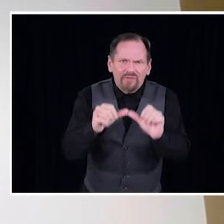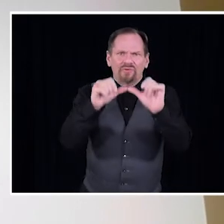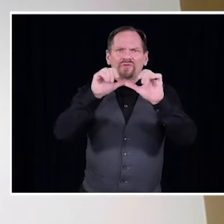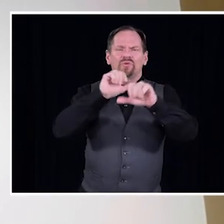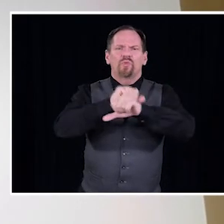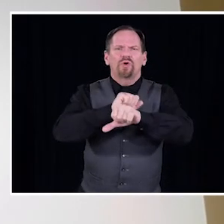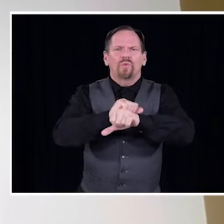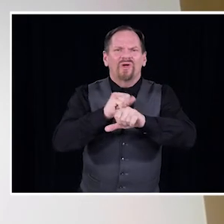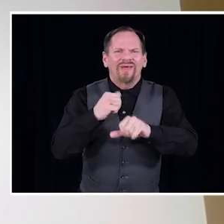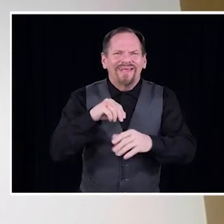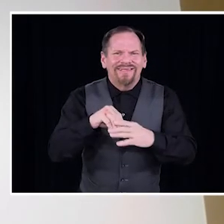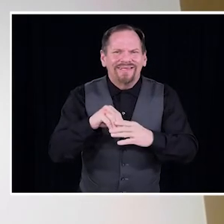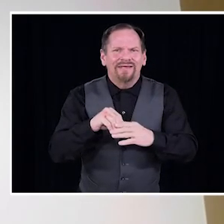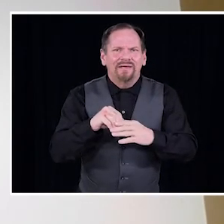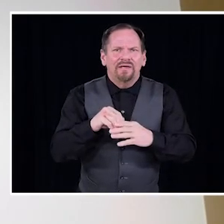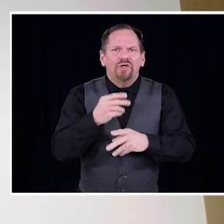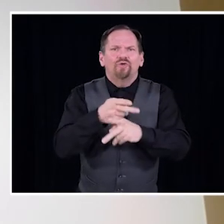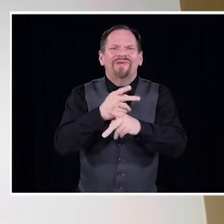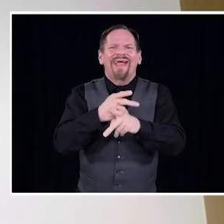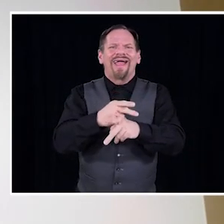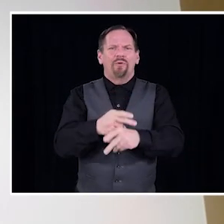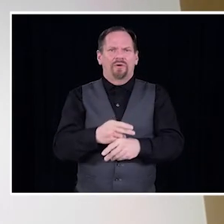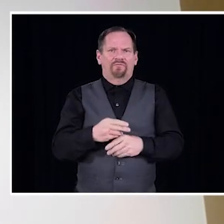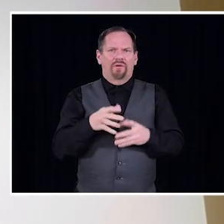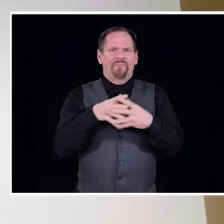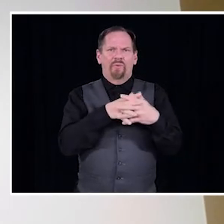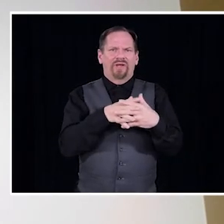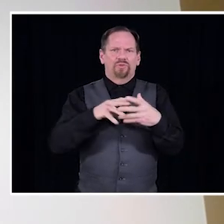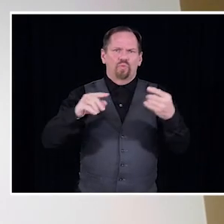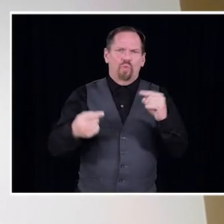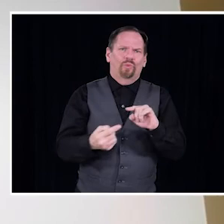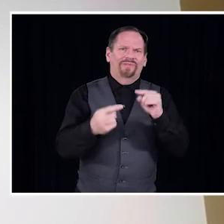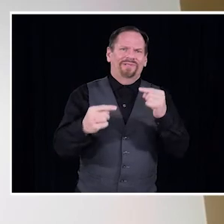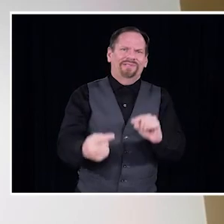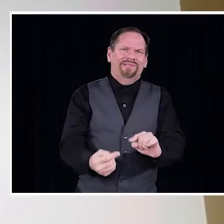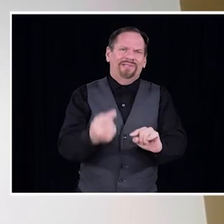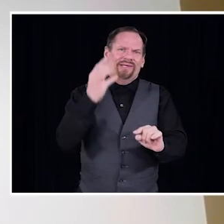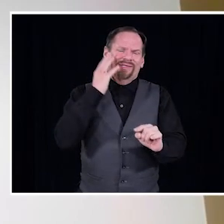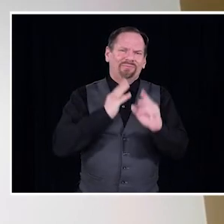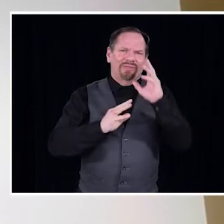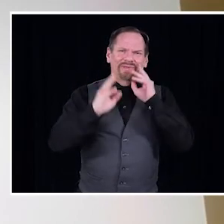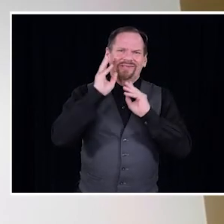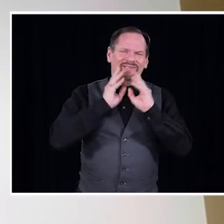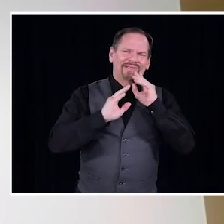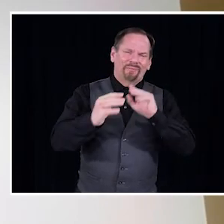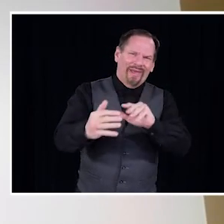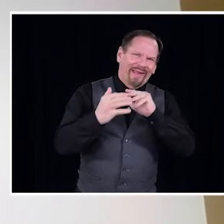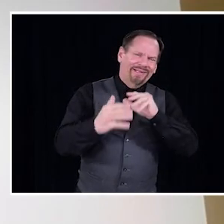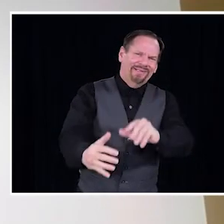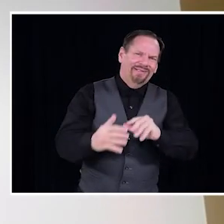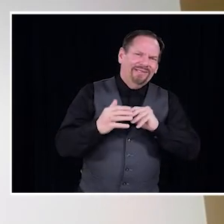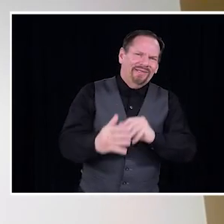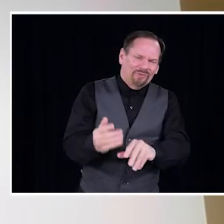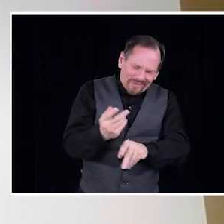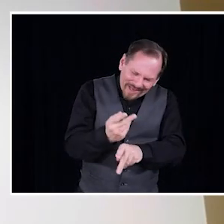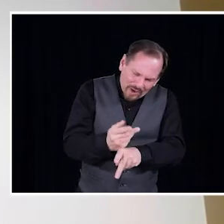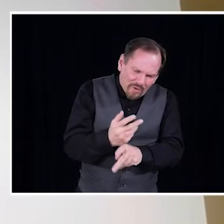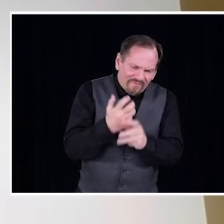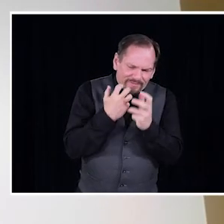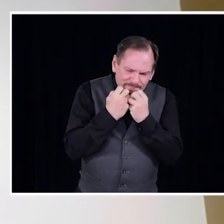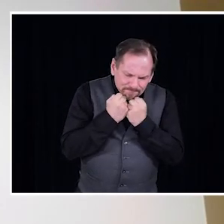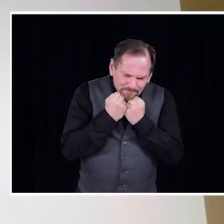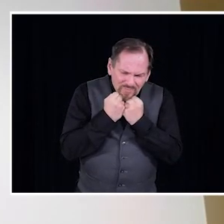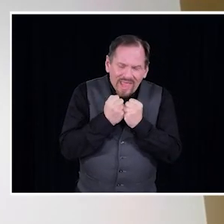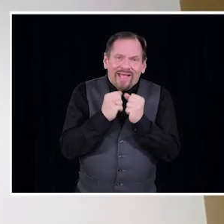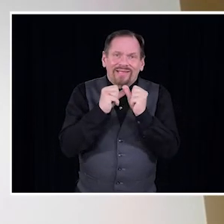wounds, to care for him who shall have won the battle, and to do all which may achieve and cherish